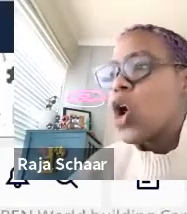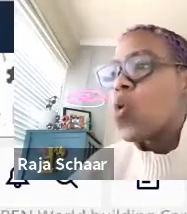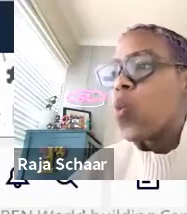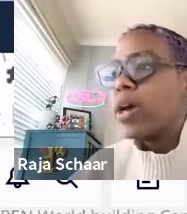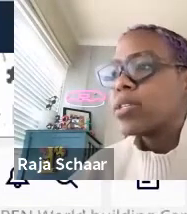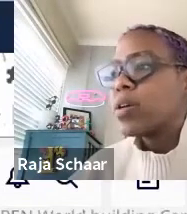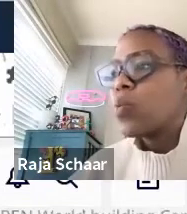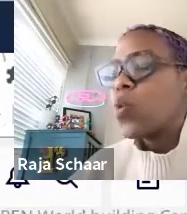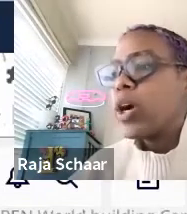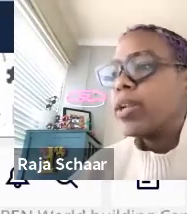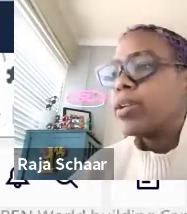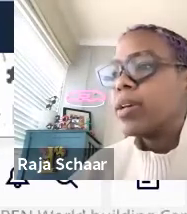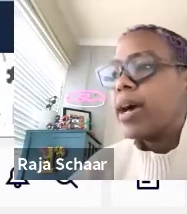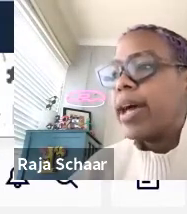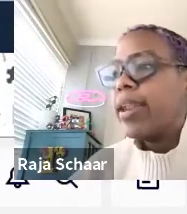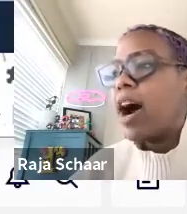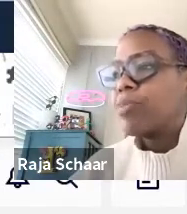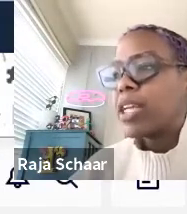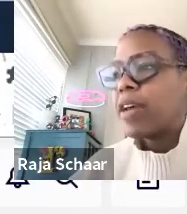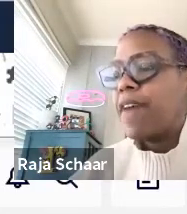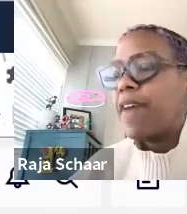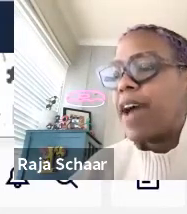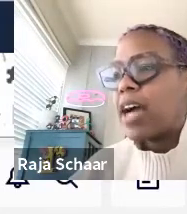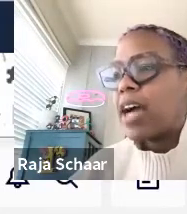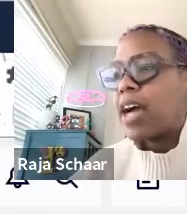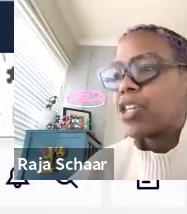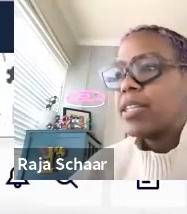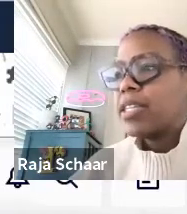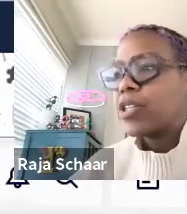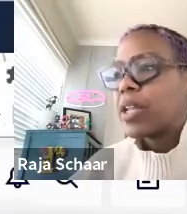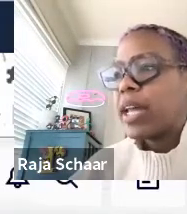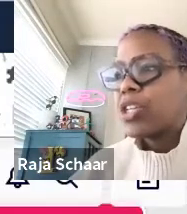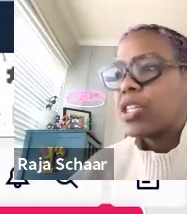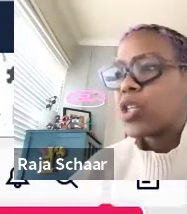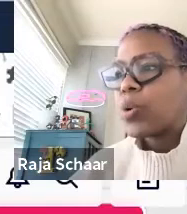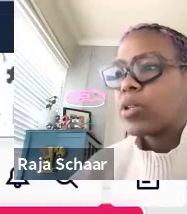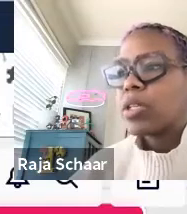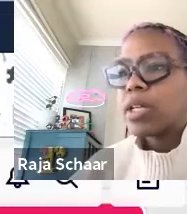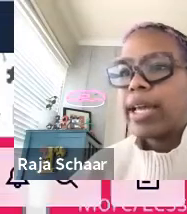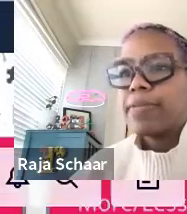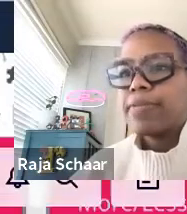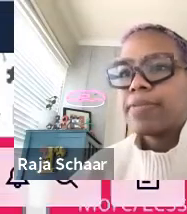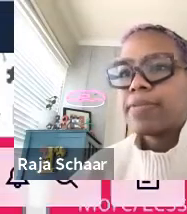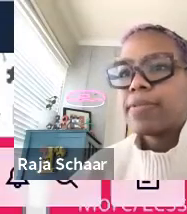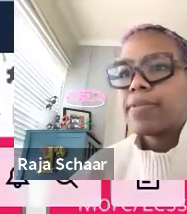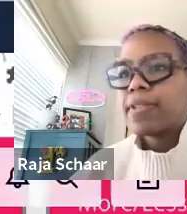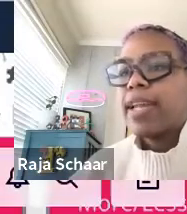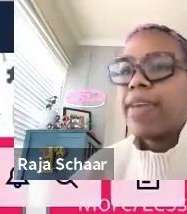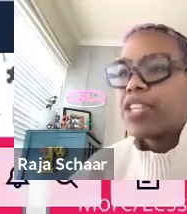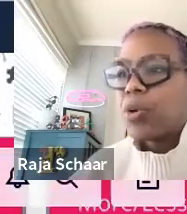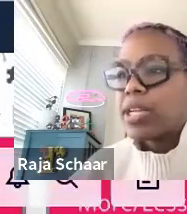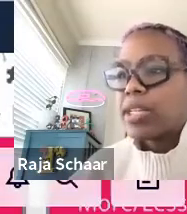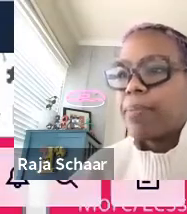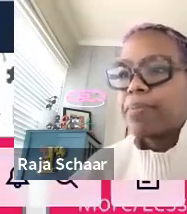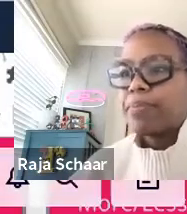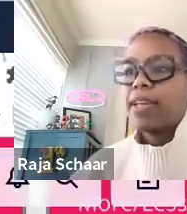equality. What would an object of fashion with those elections in this world look like? Again,